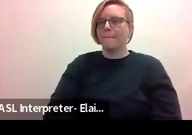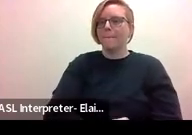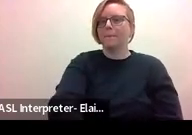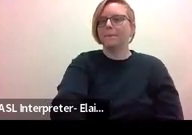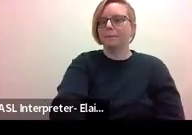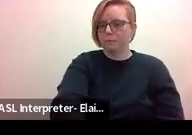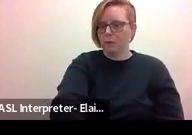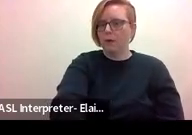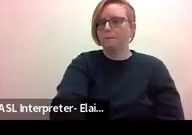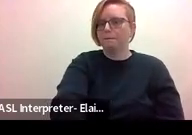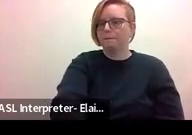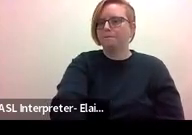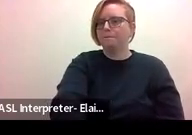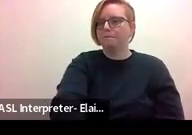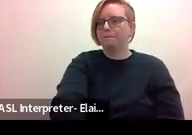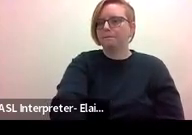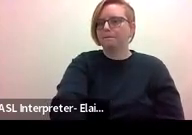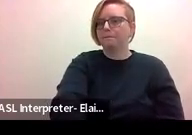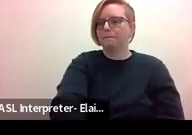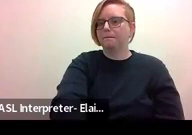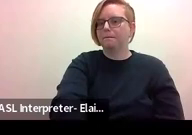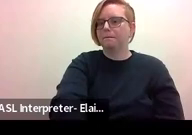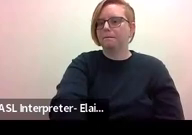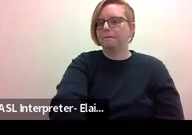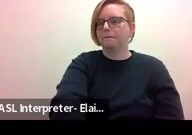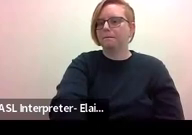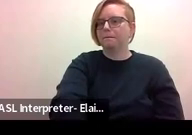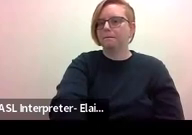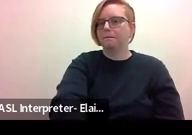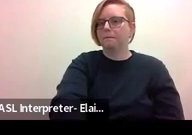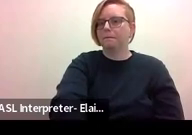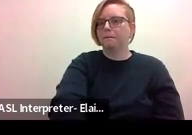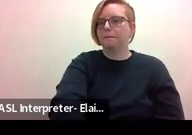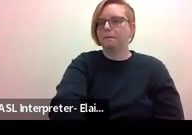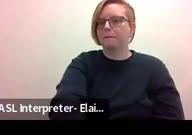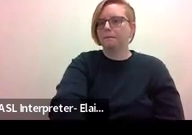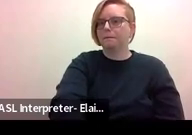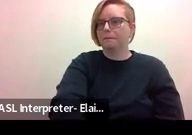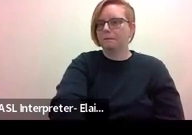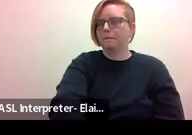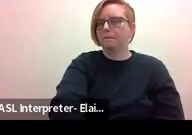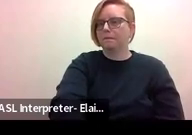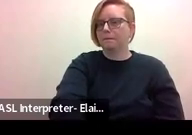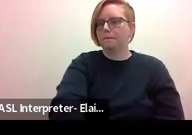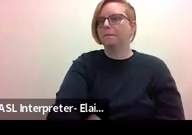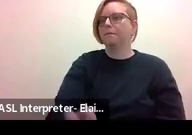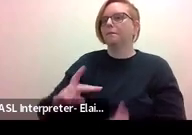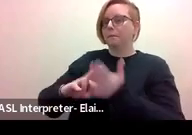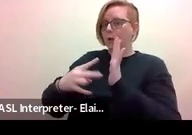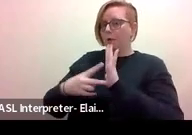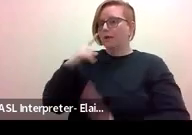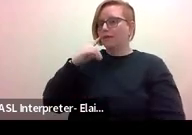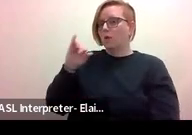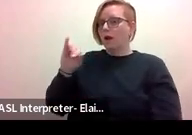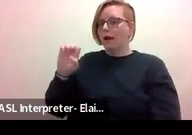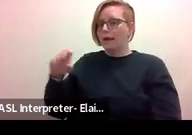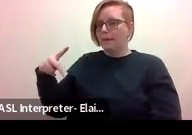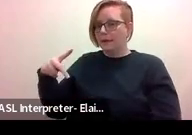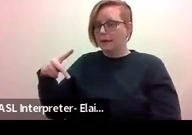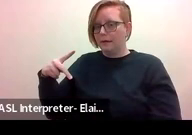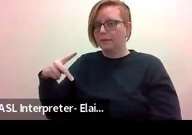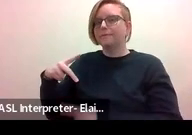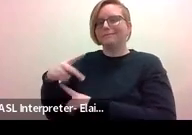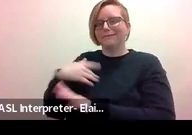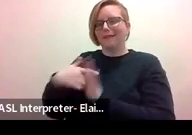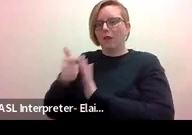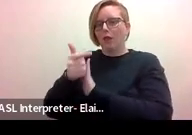All right. What is the purpose of an IEP? So the Individuals with Disabilities Education Act says